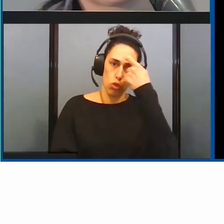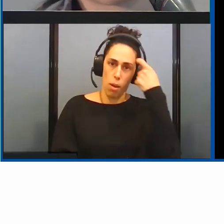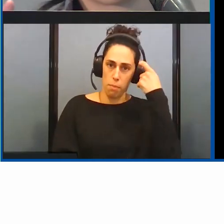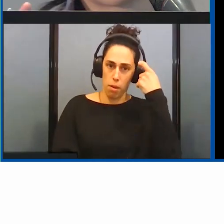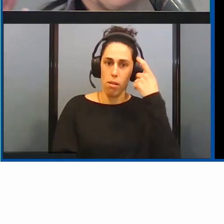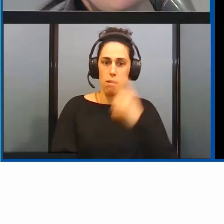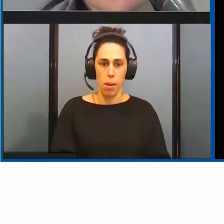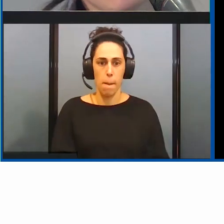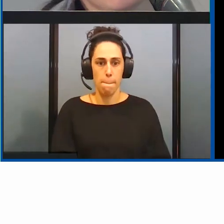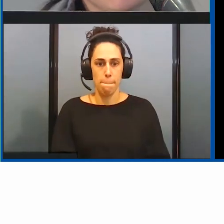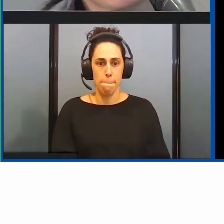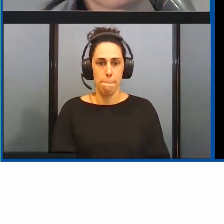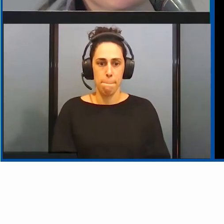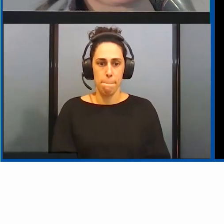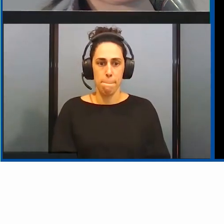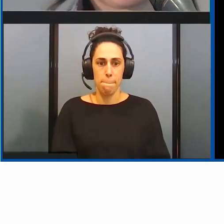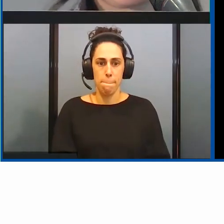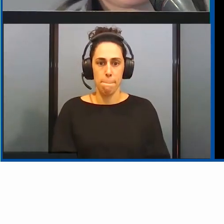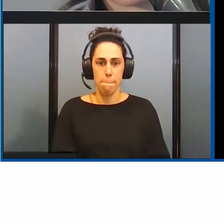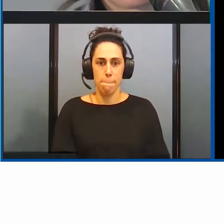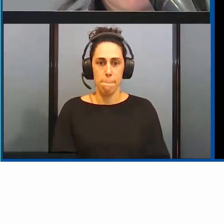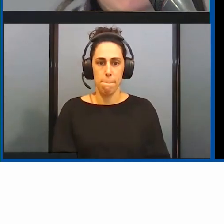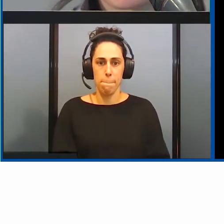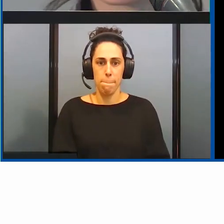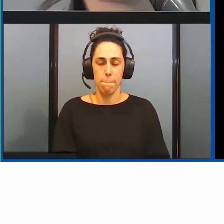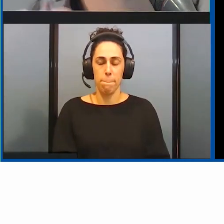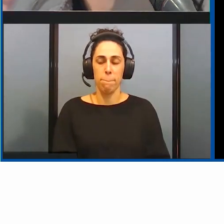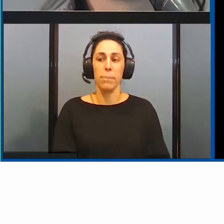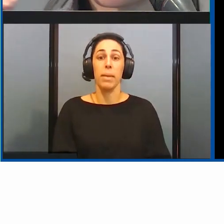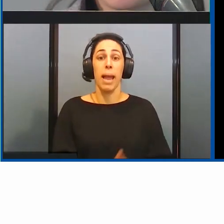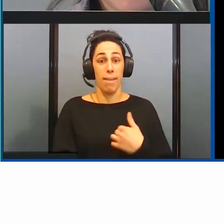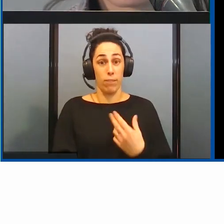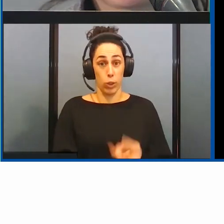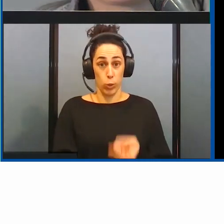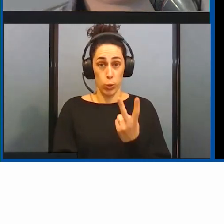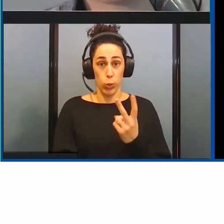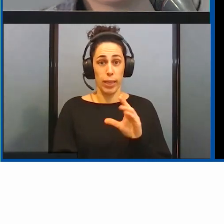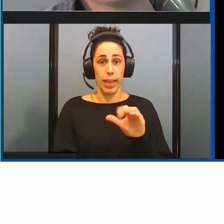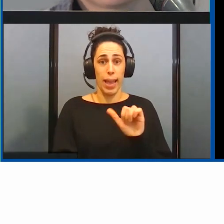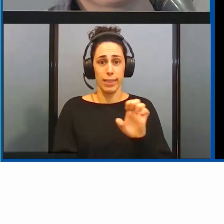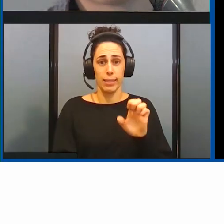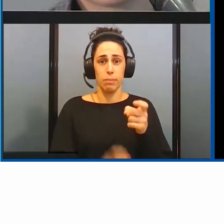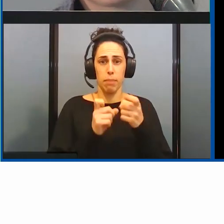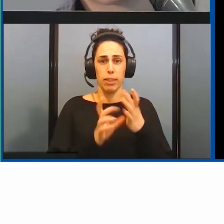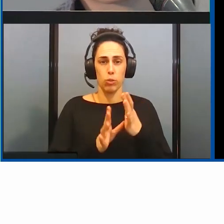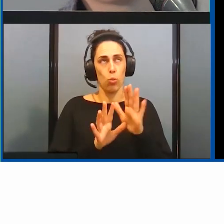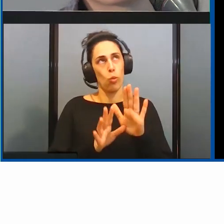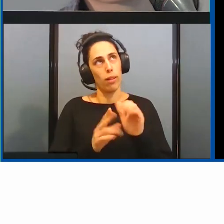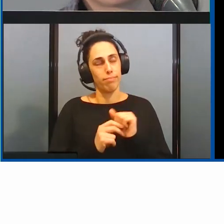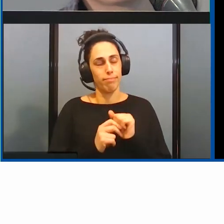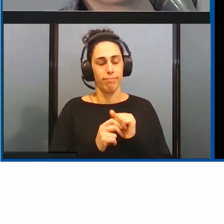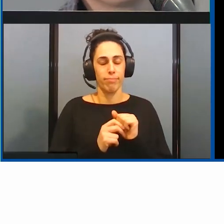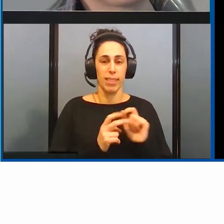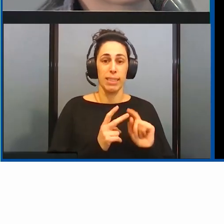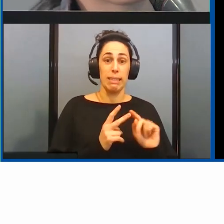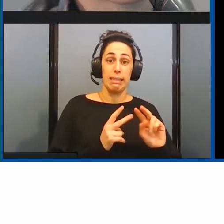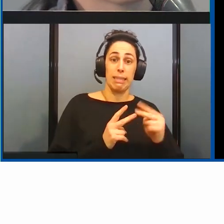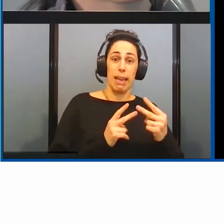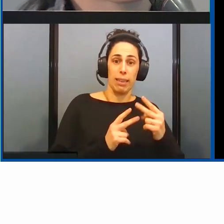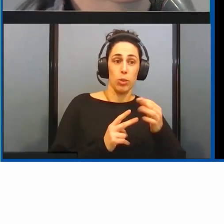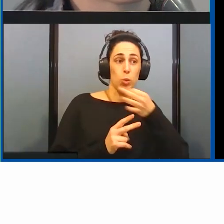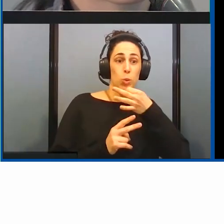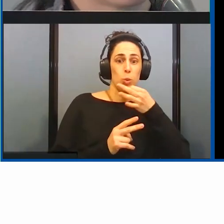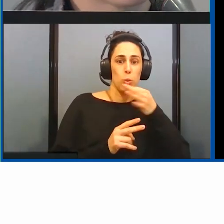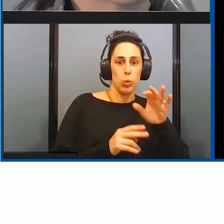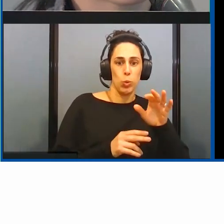office. Actually, the second case manager starts at March 2nd, so we will have 2 case managers, and they work alongside the lawyers